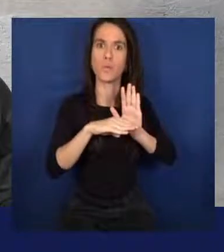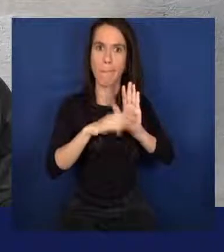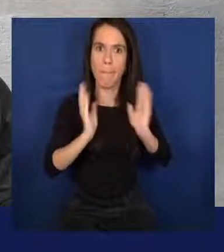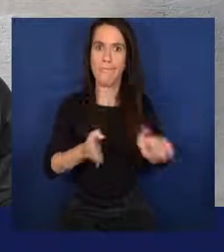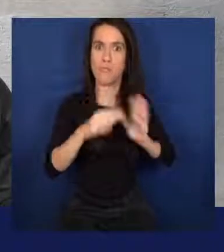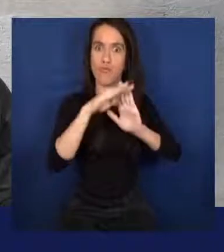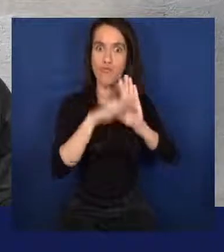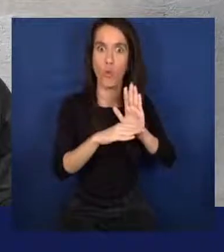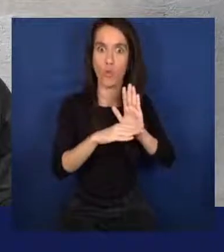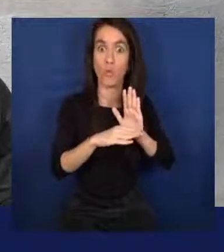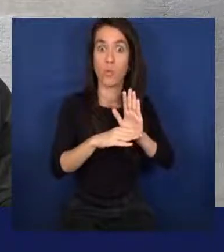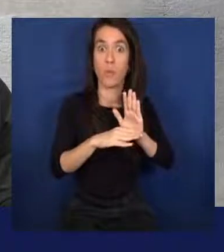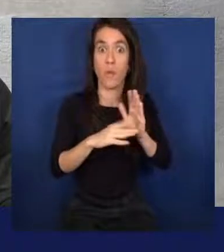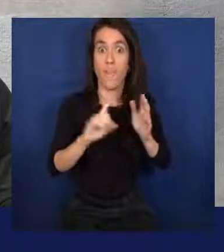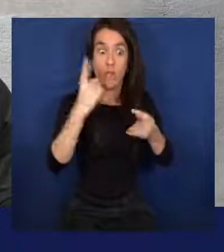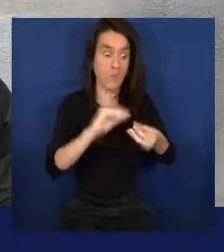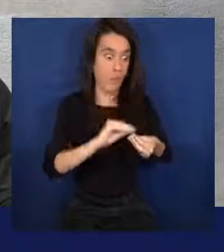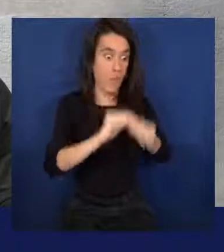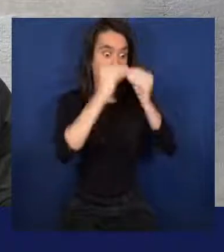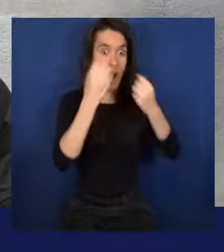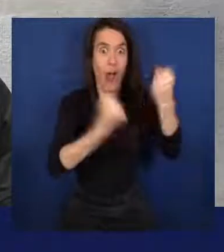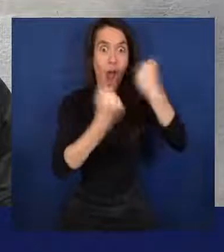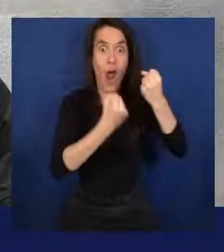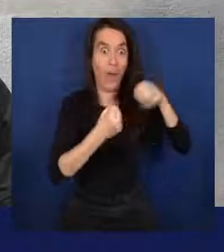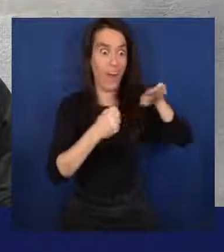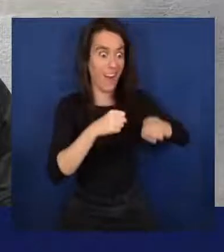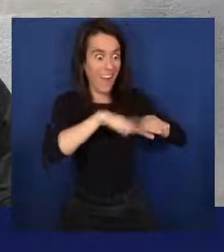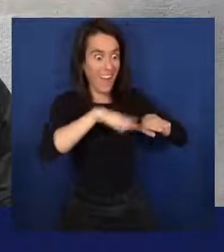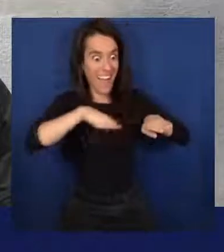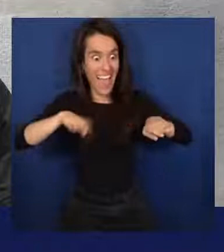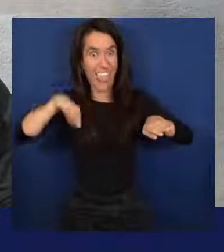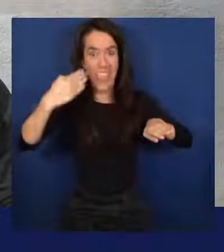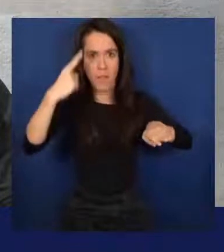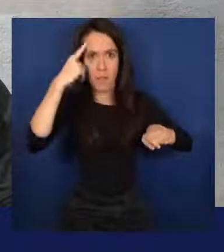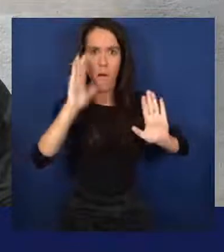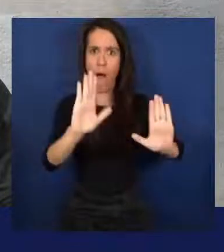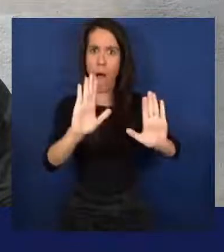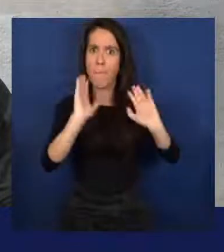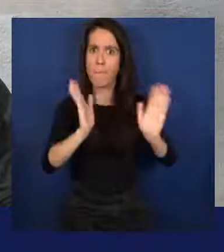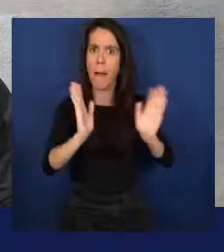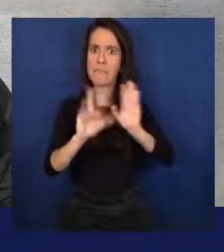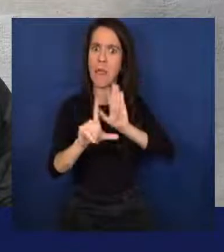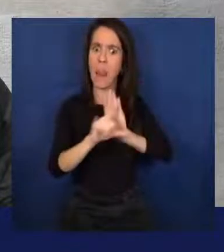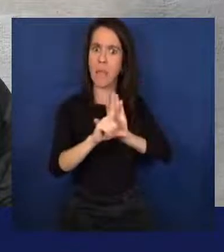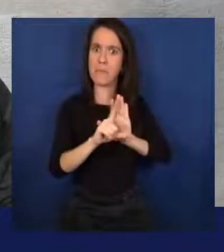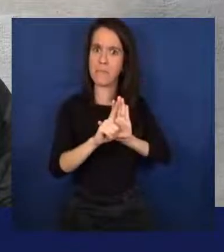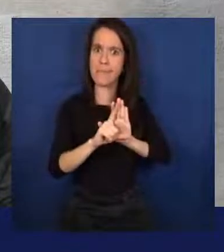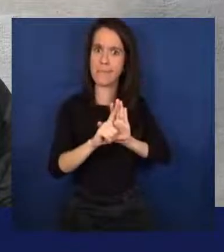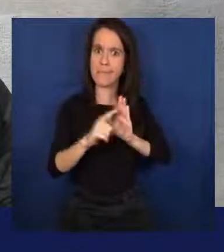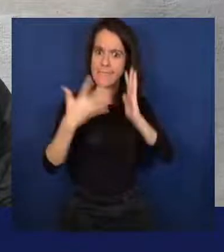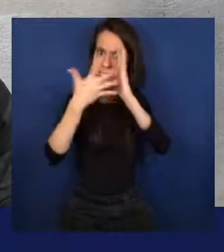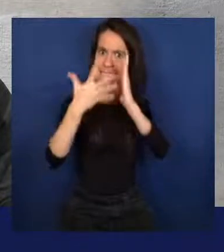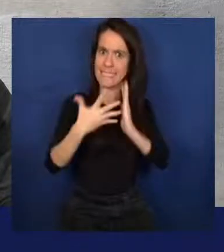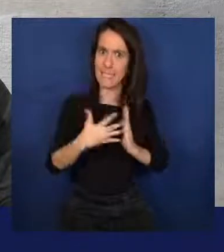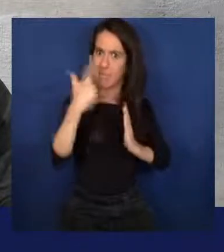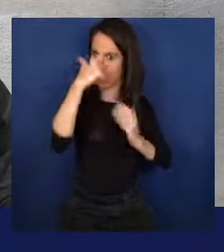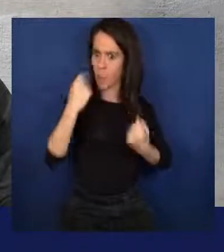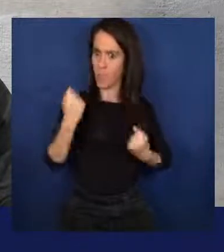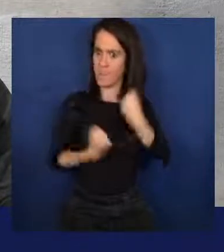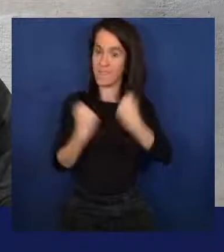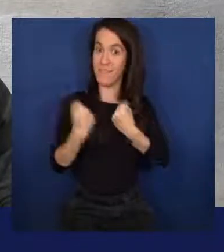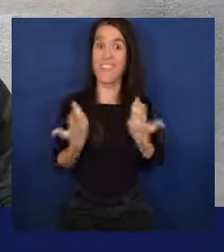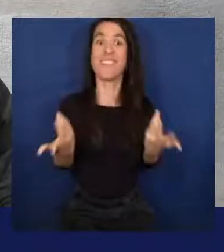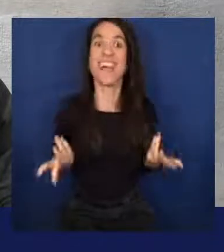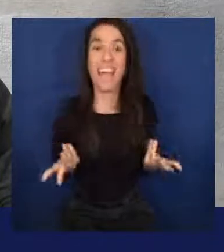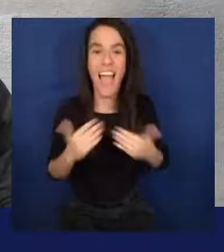it's only until we had a certain number of cars, it's like traffic lights. That's an idea, right? Standardization of controls, good idea.